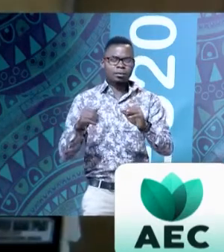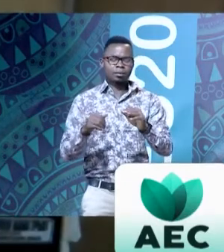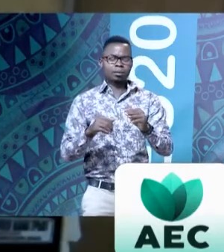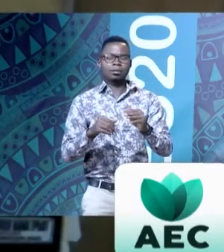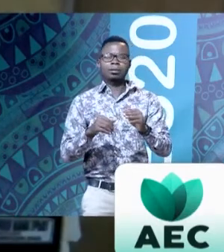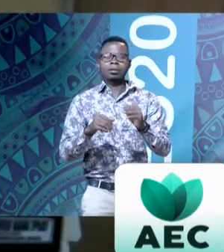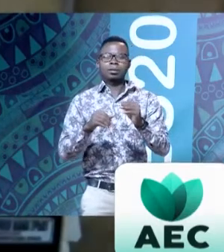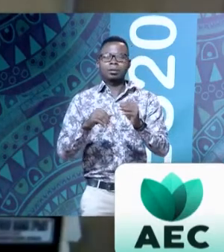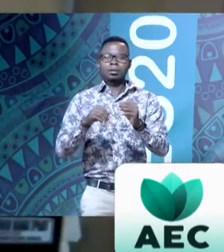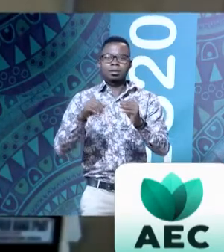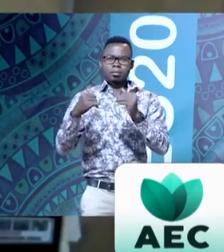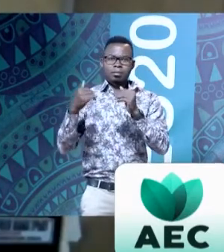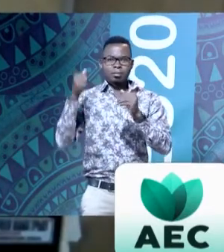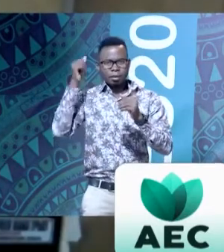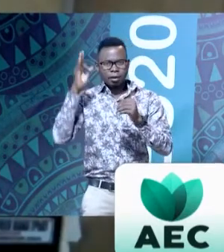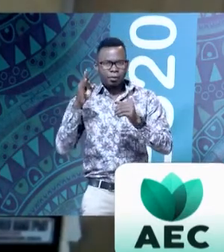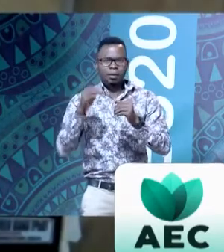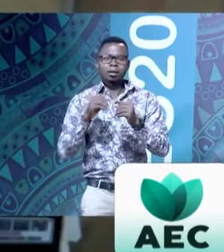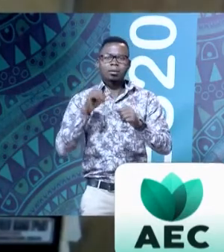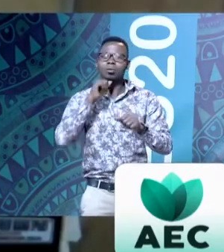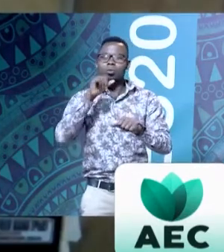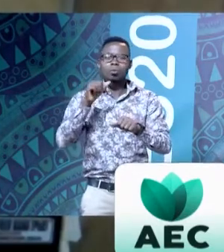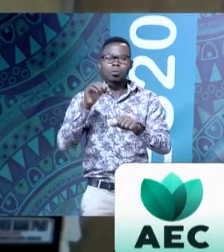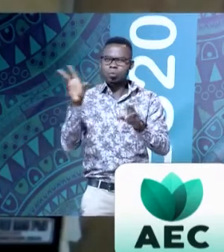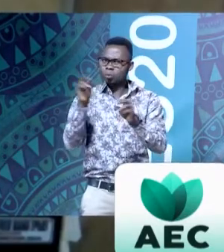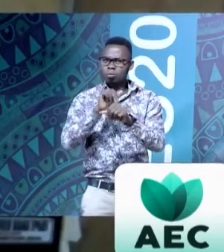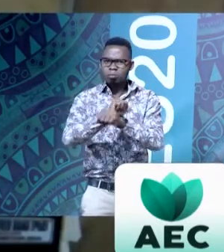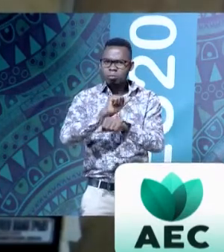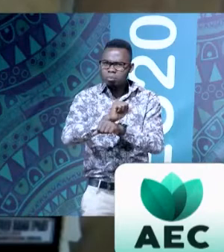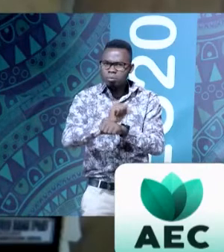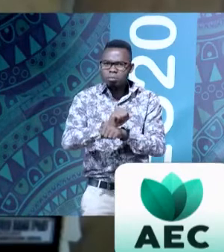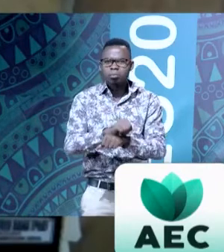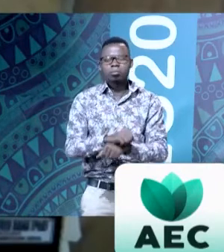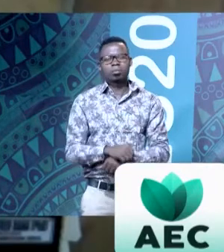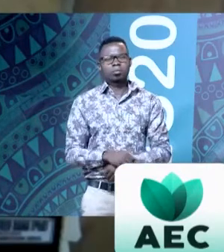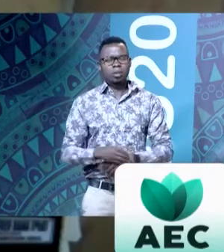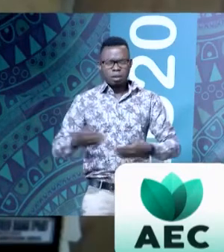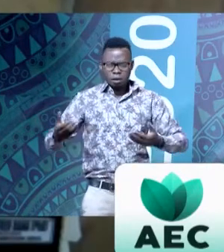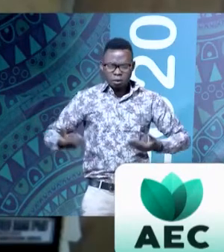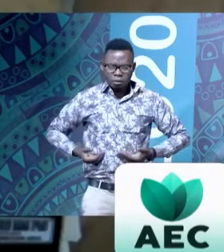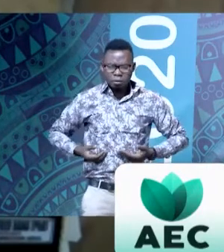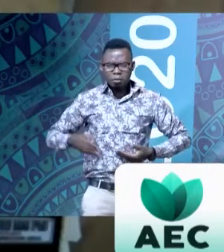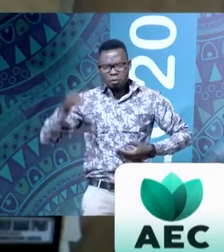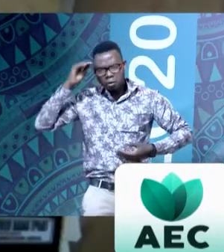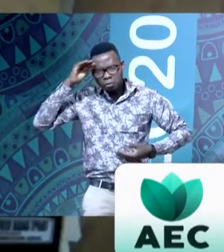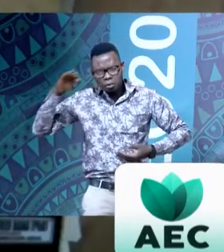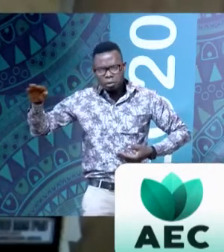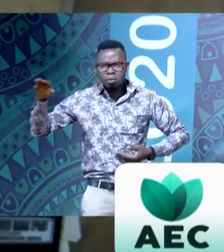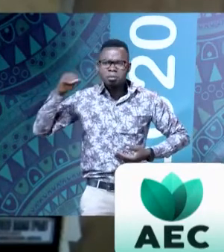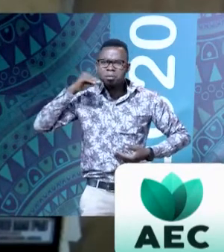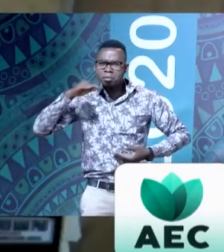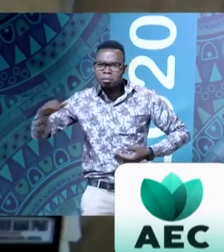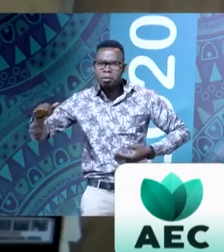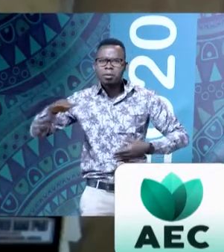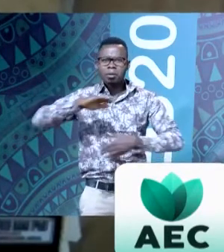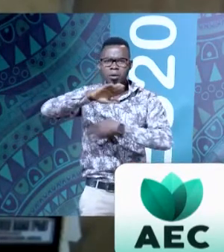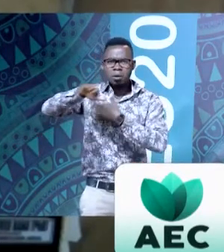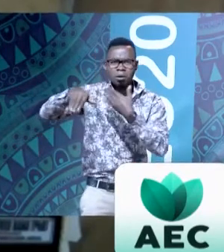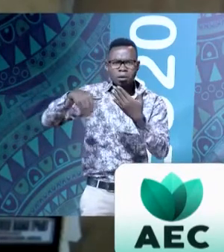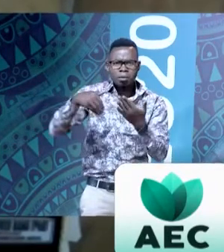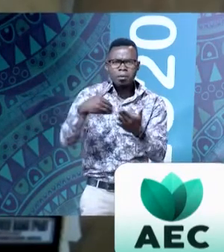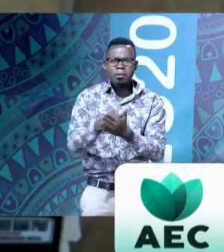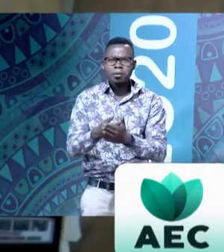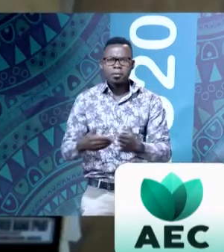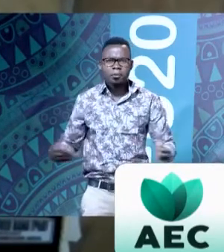issues facing our youth, girls and boys. Let us also improve